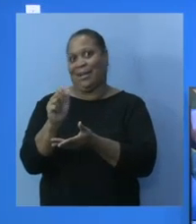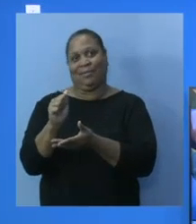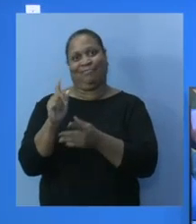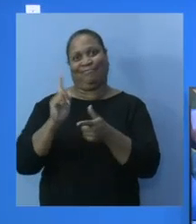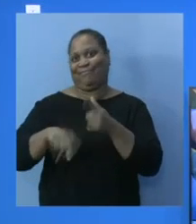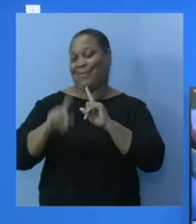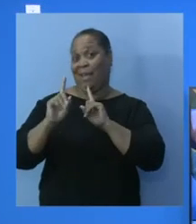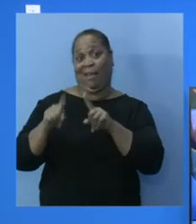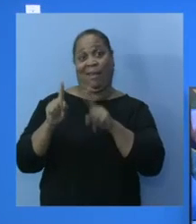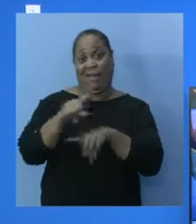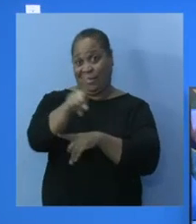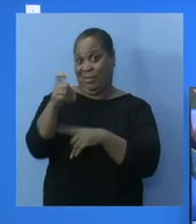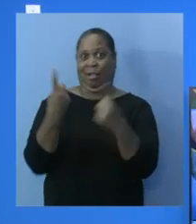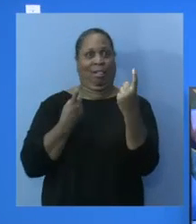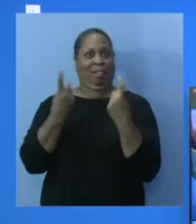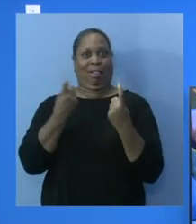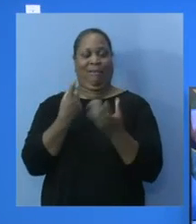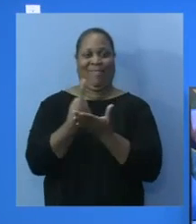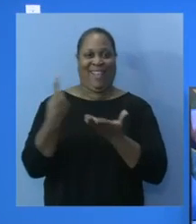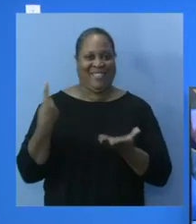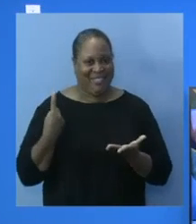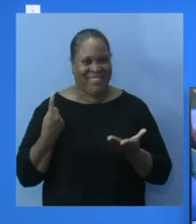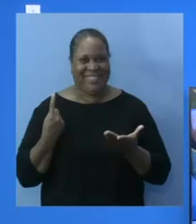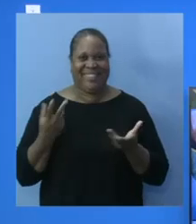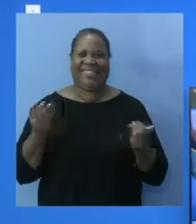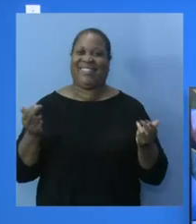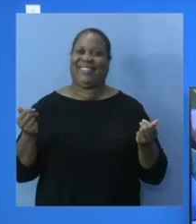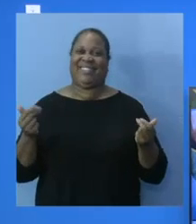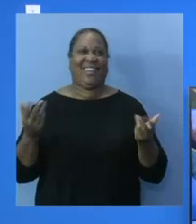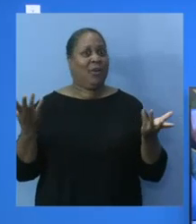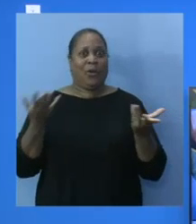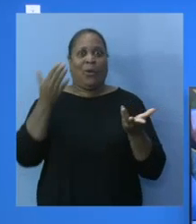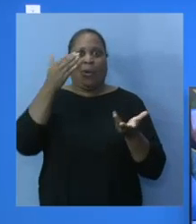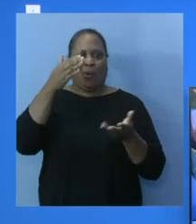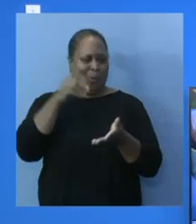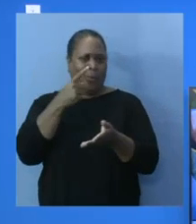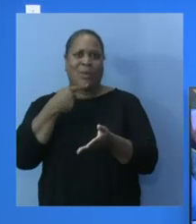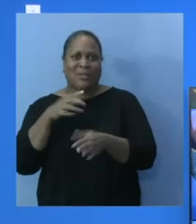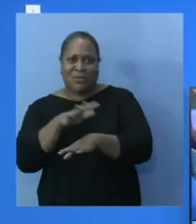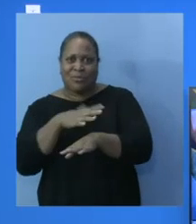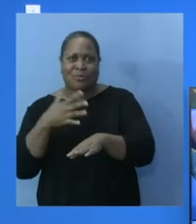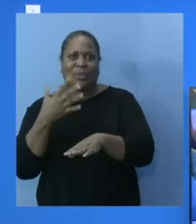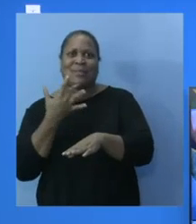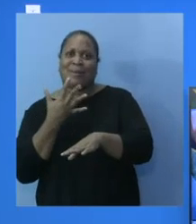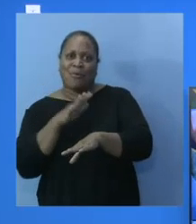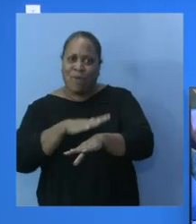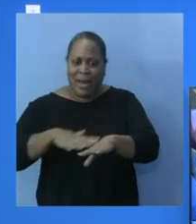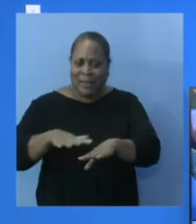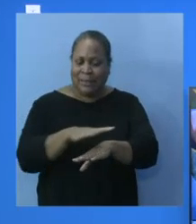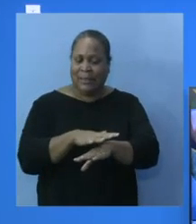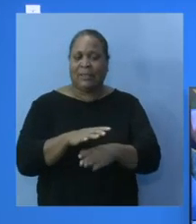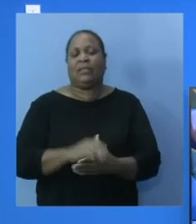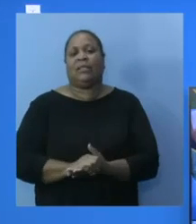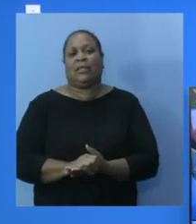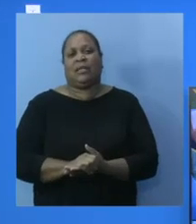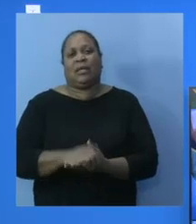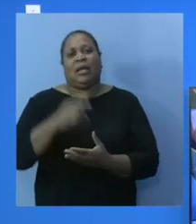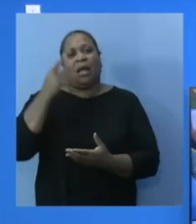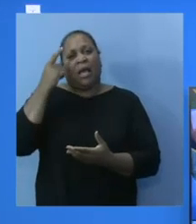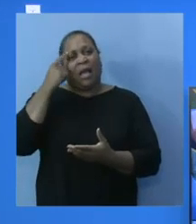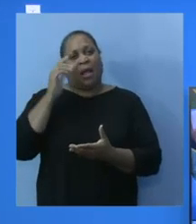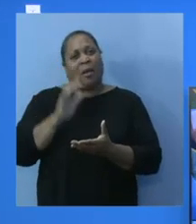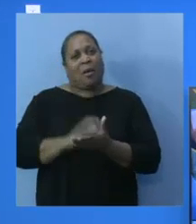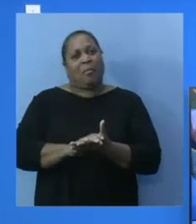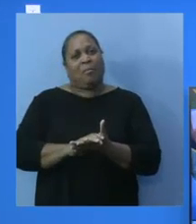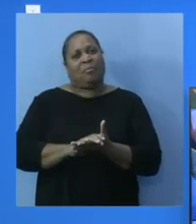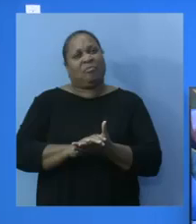will inevitably be asked, like Yeah, they were last exactly. week. What's the race? And I believe it was Don that had asked